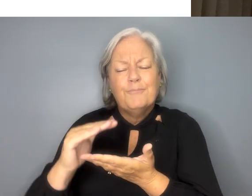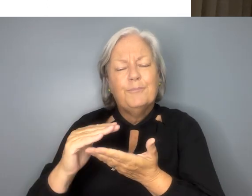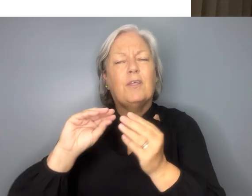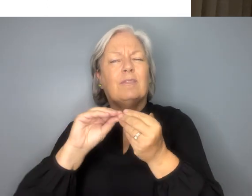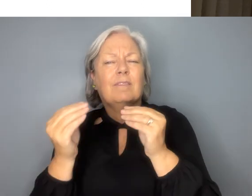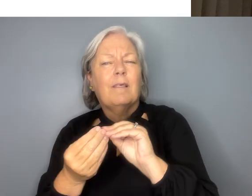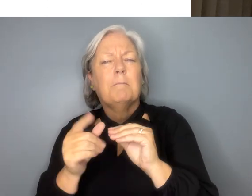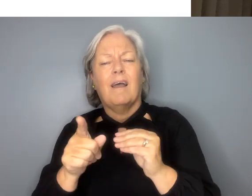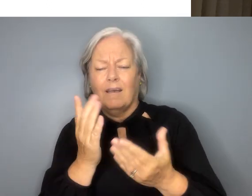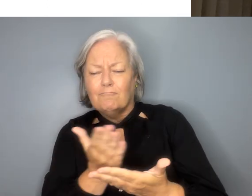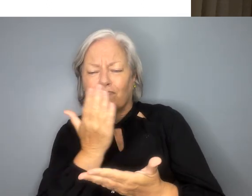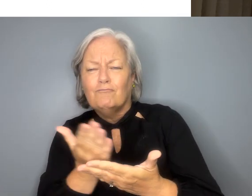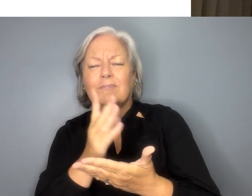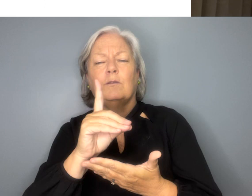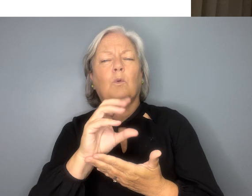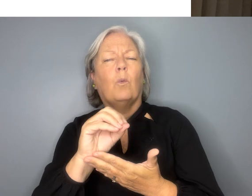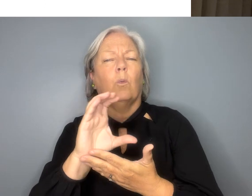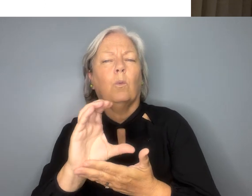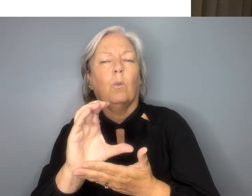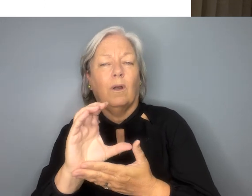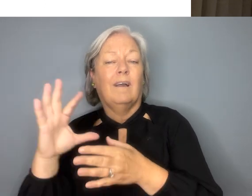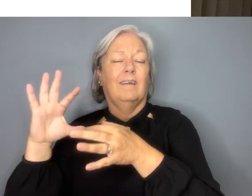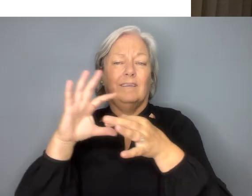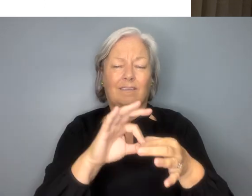of documents referring to